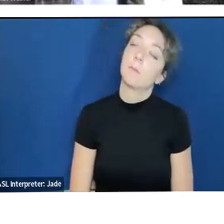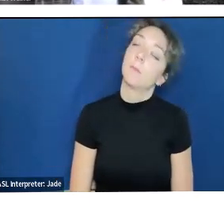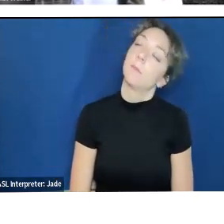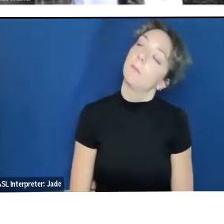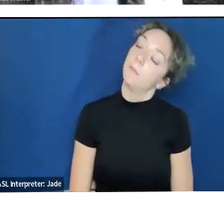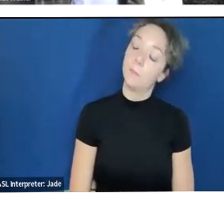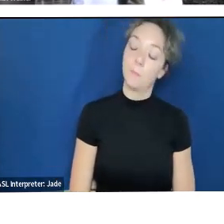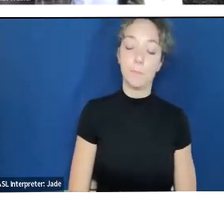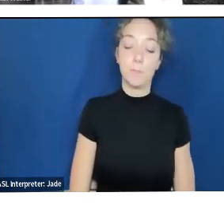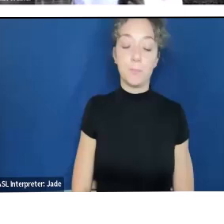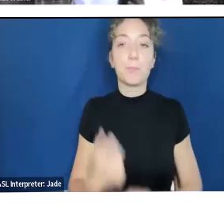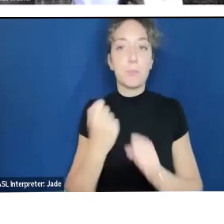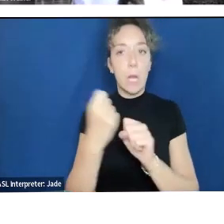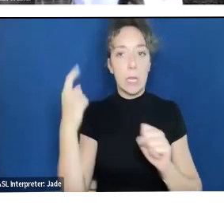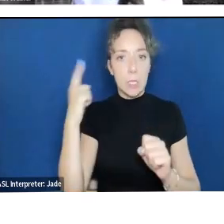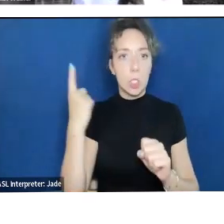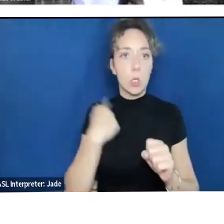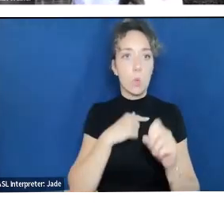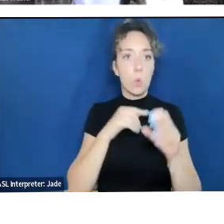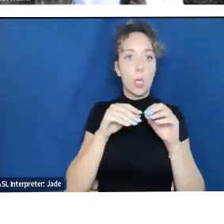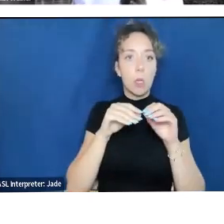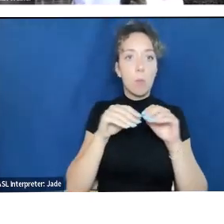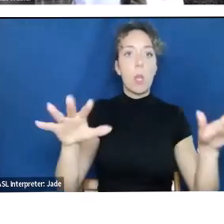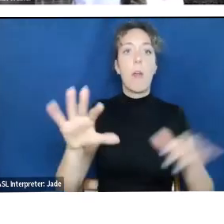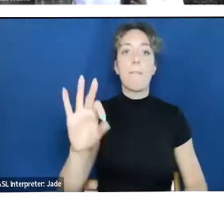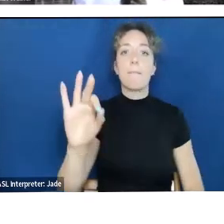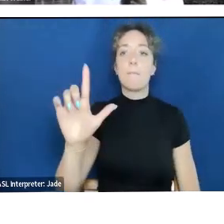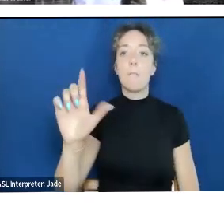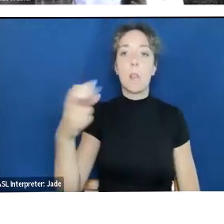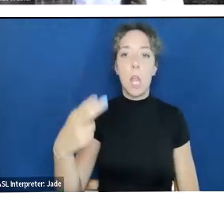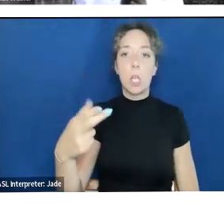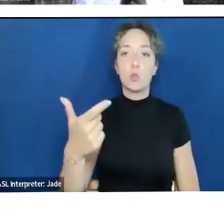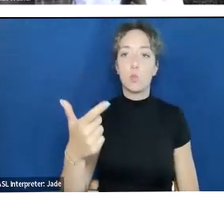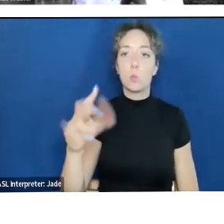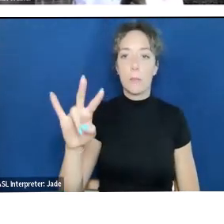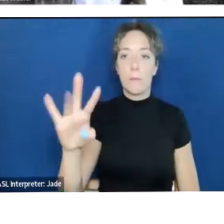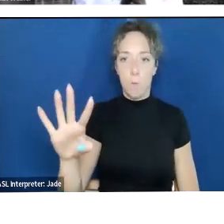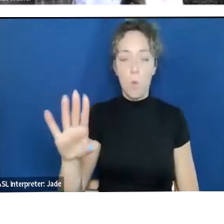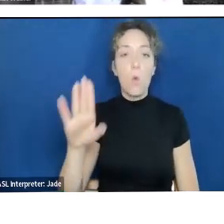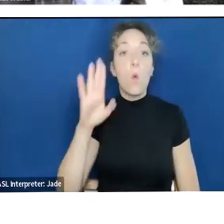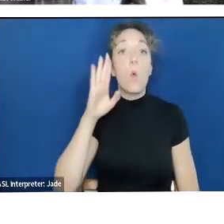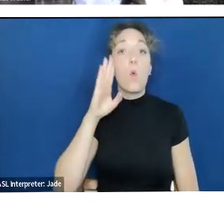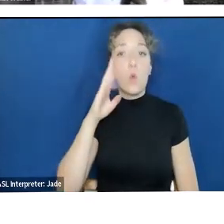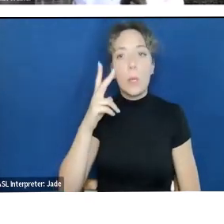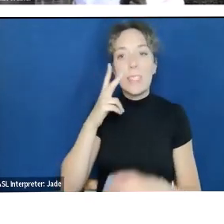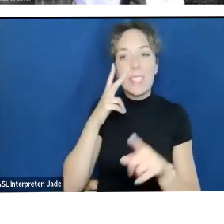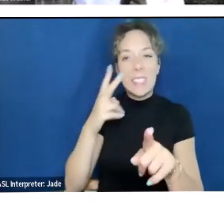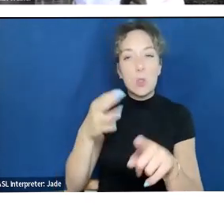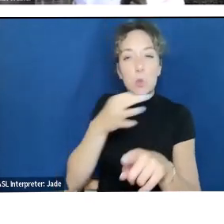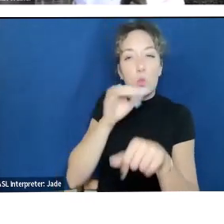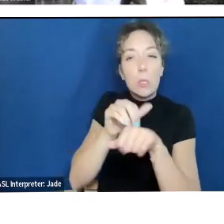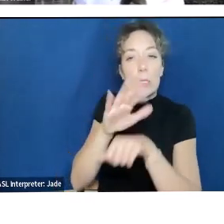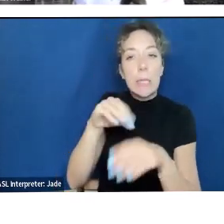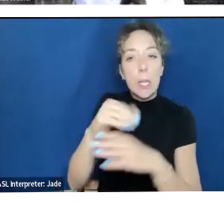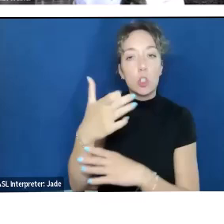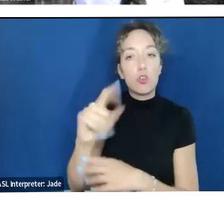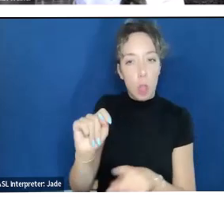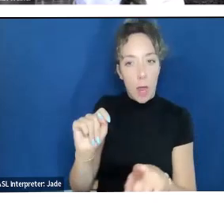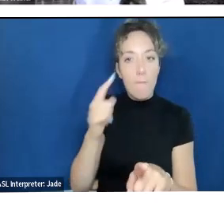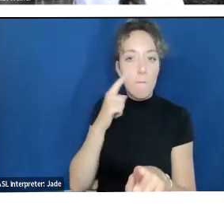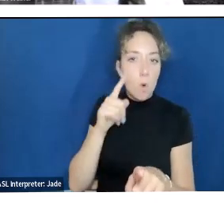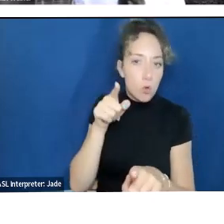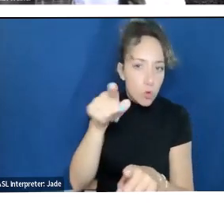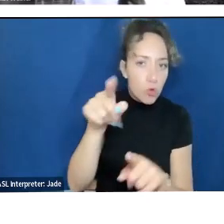Last year, we put out Flash 274. You'll find Flash 274 going into the chat shortly for your